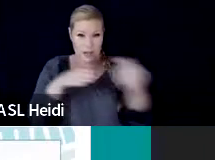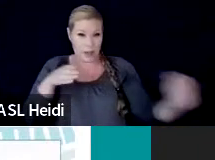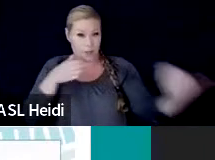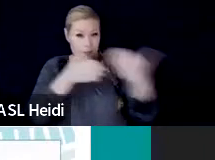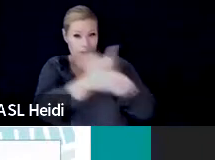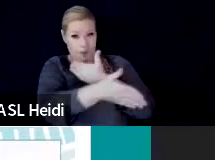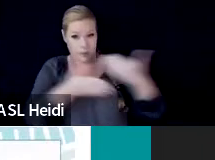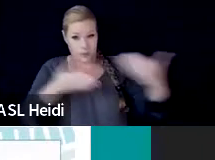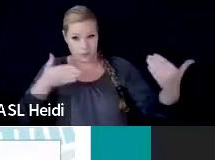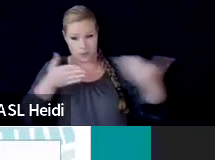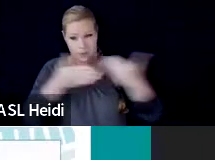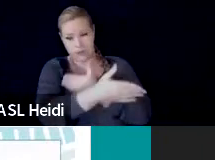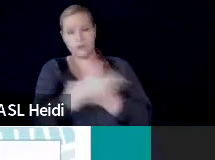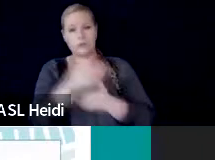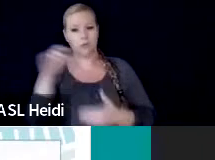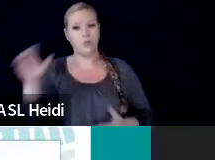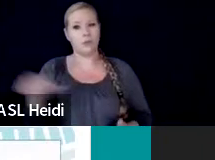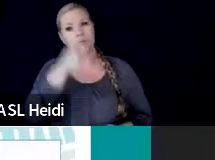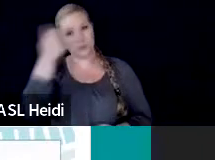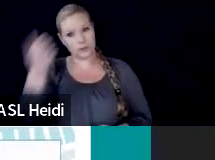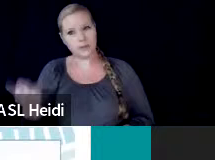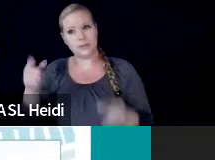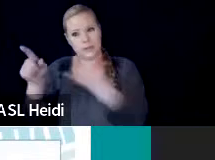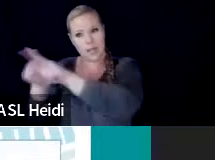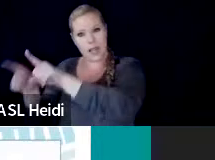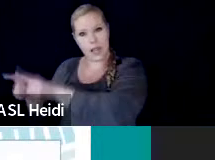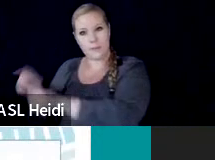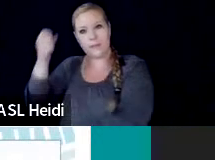we would duplicate that in the southbound direction.